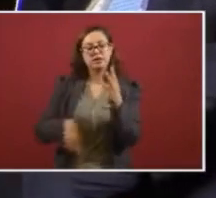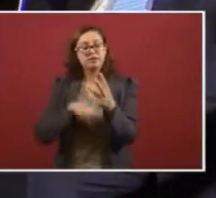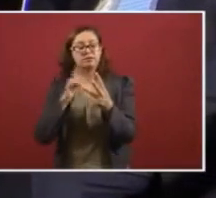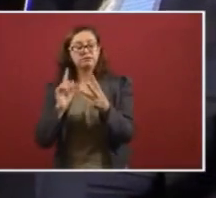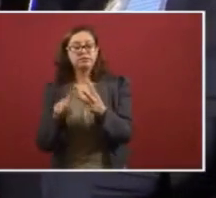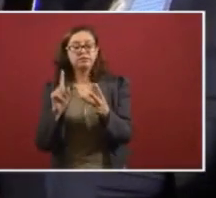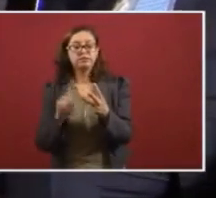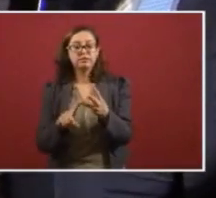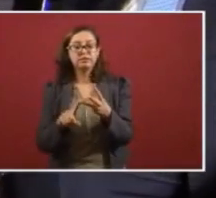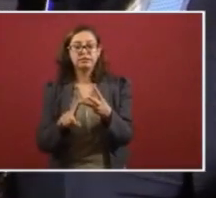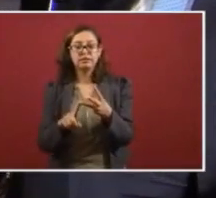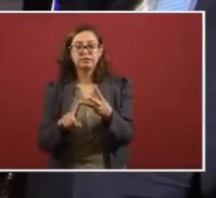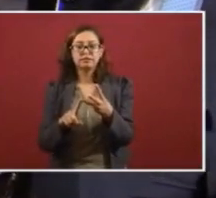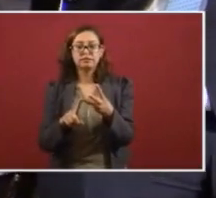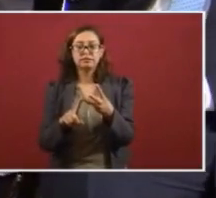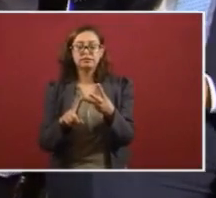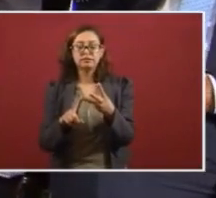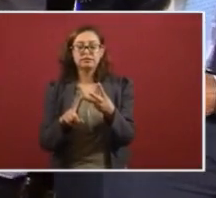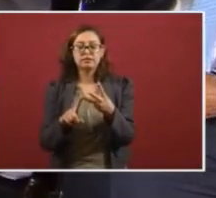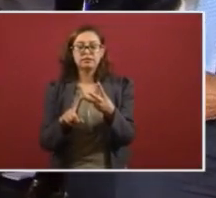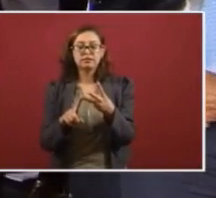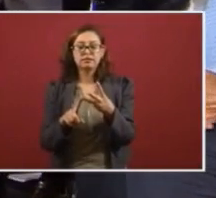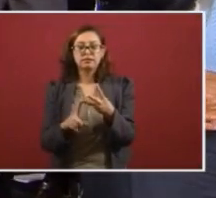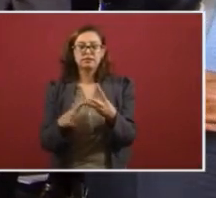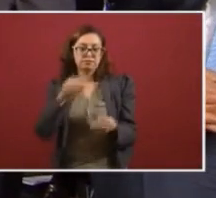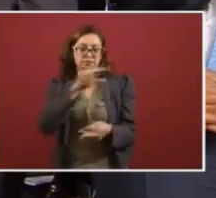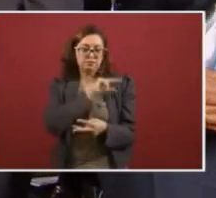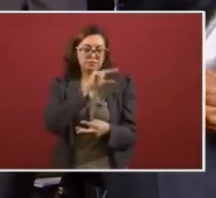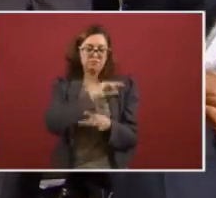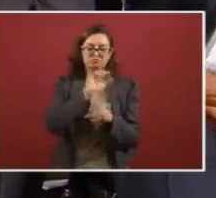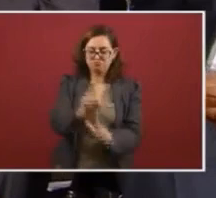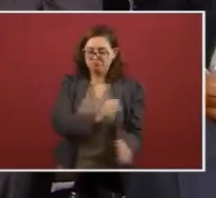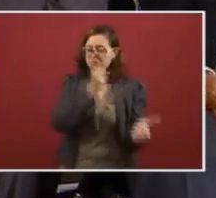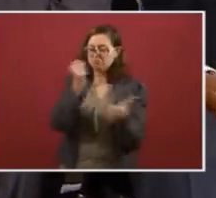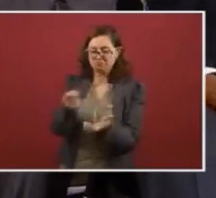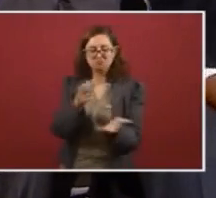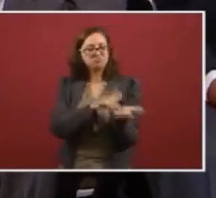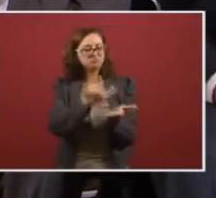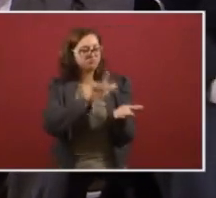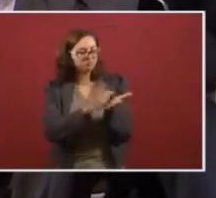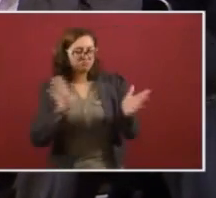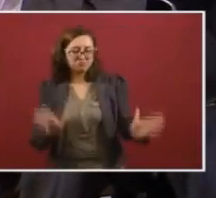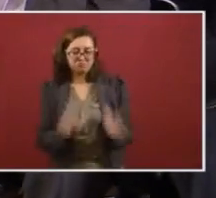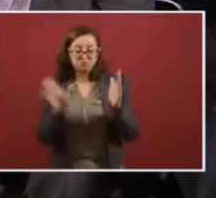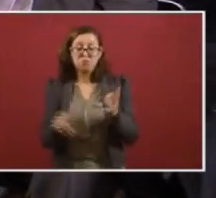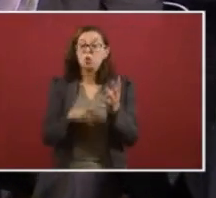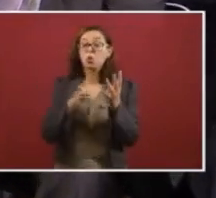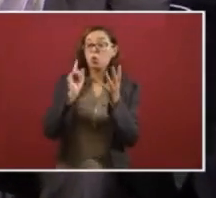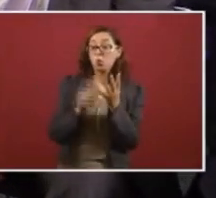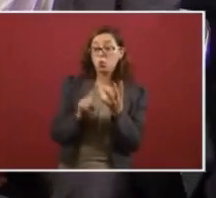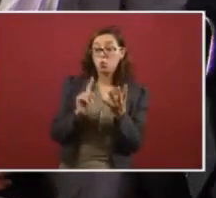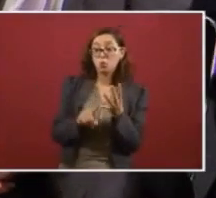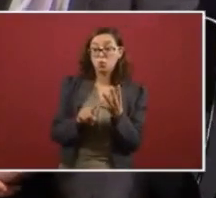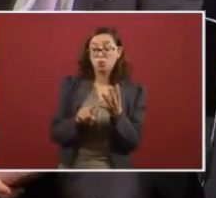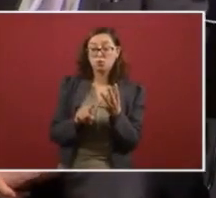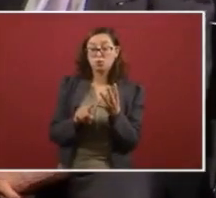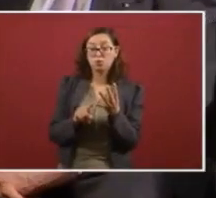put by the regional government and private investment, and five,